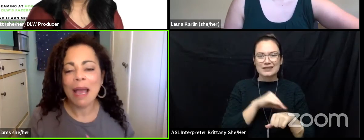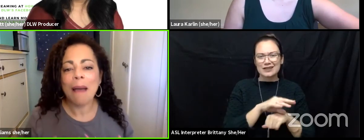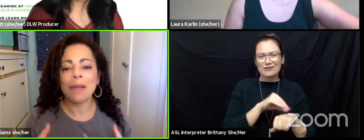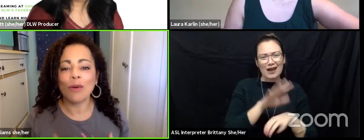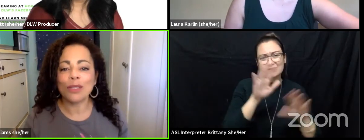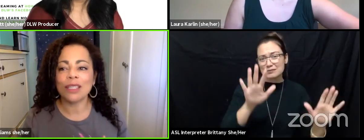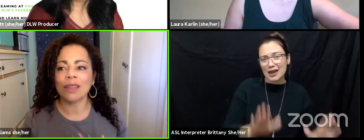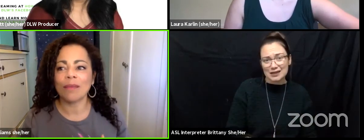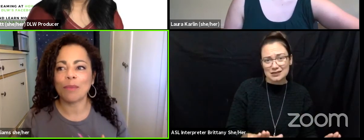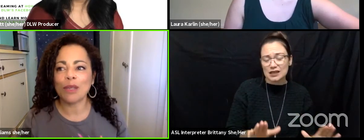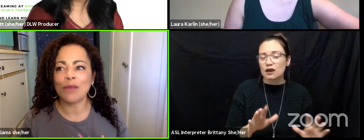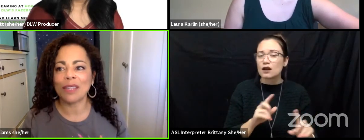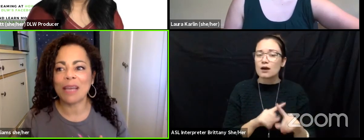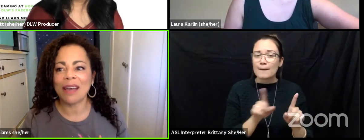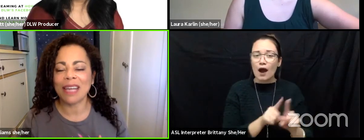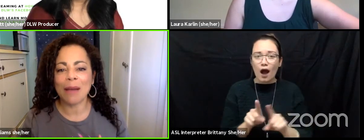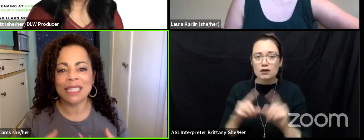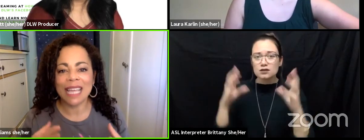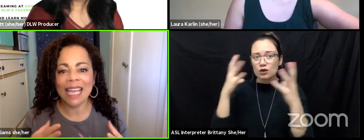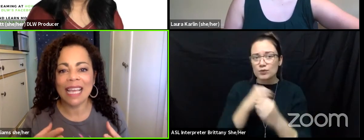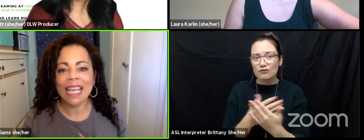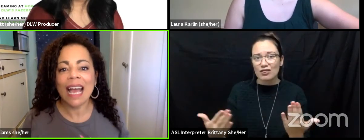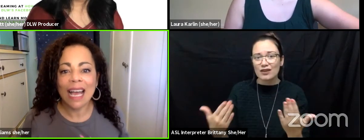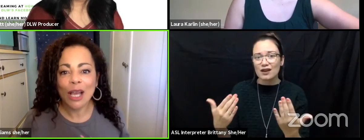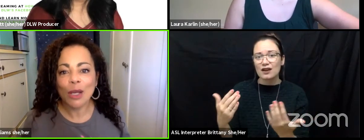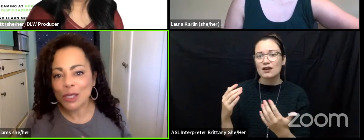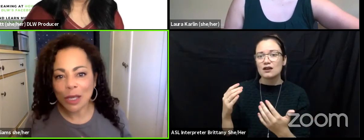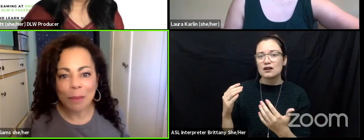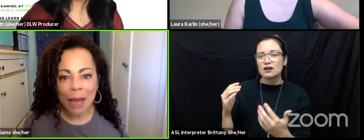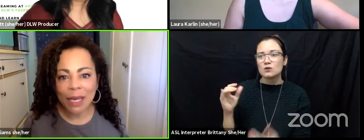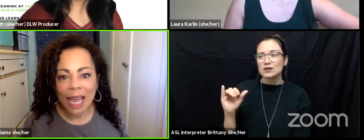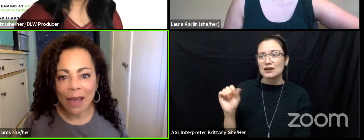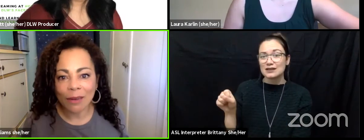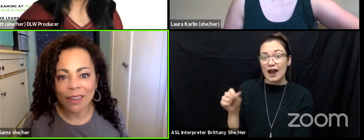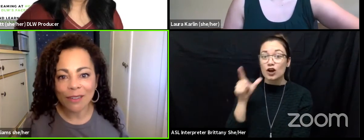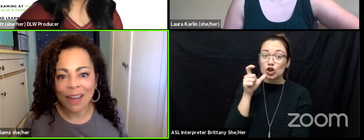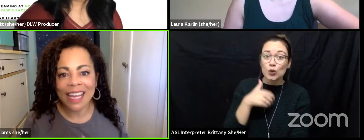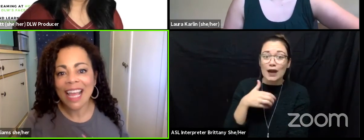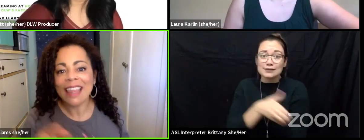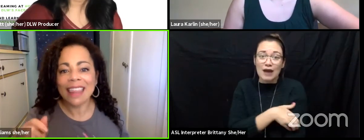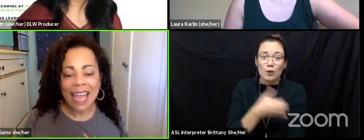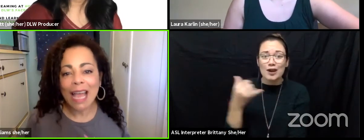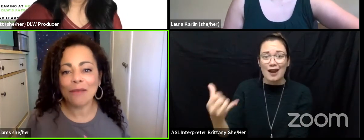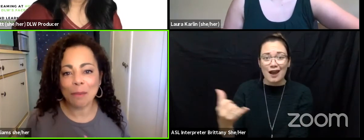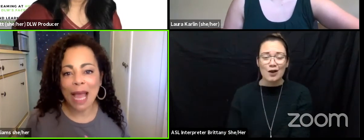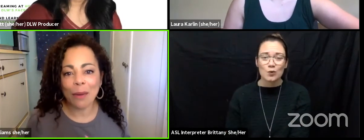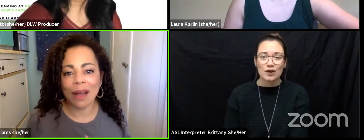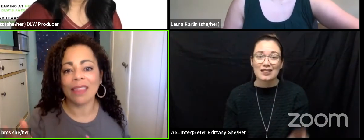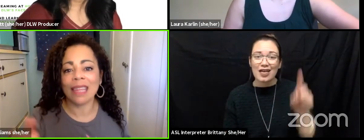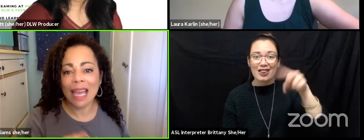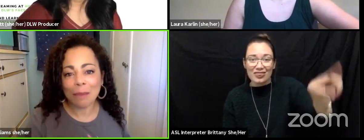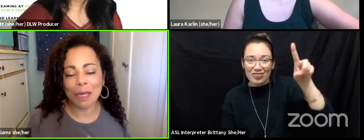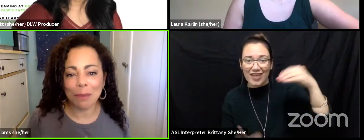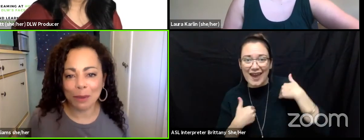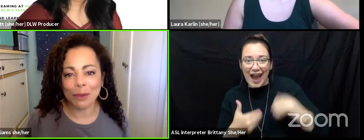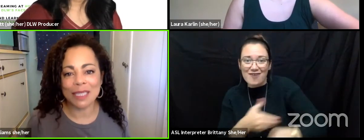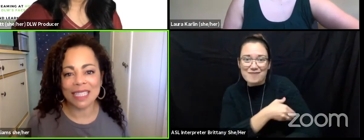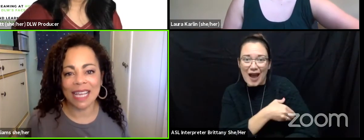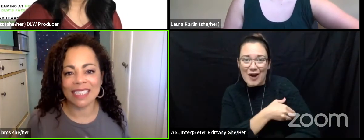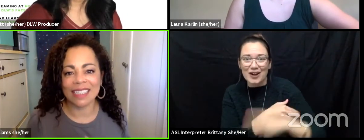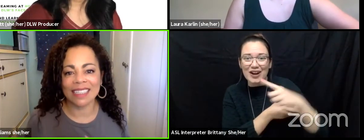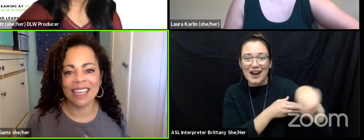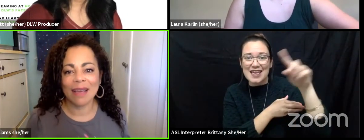amazing, but also the beautiful thing about it, I was like, yeah, who's got the power now? right? They have the power. They're the people